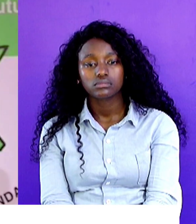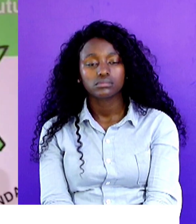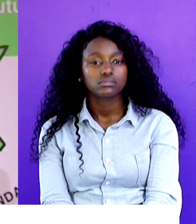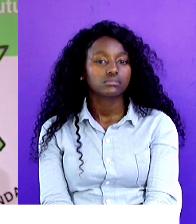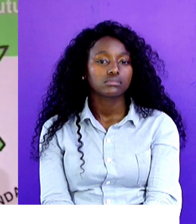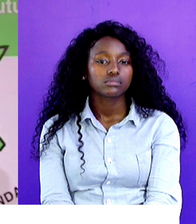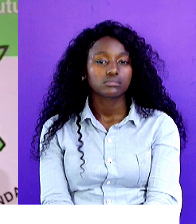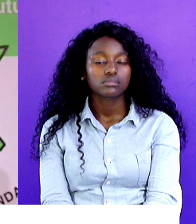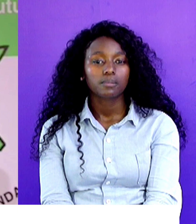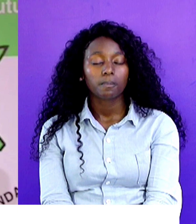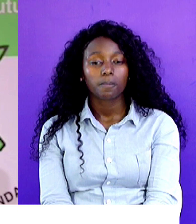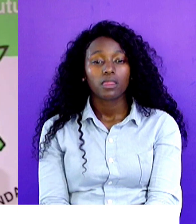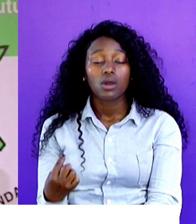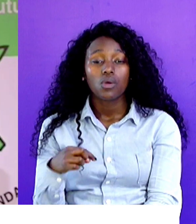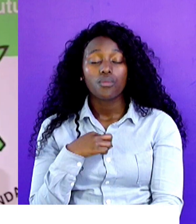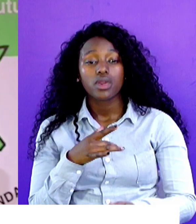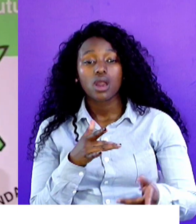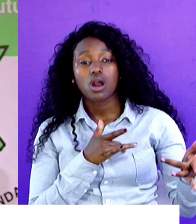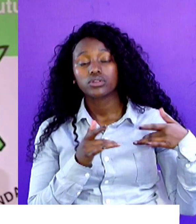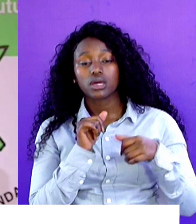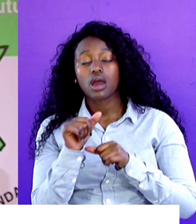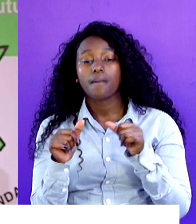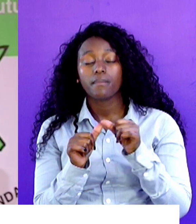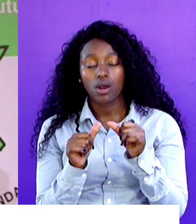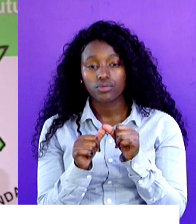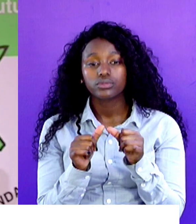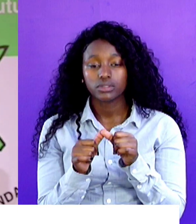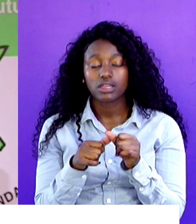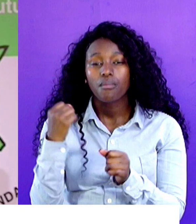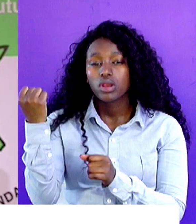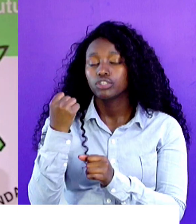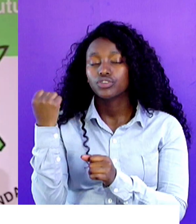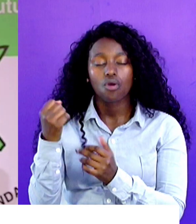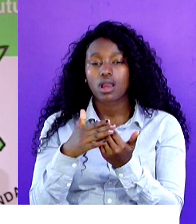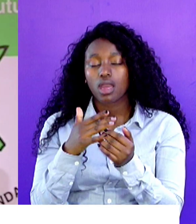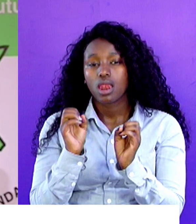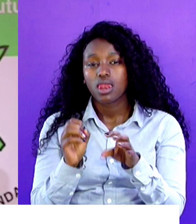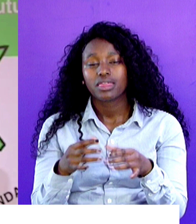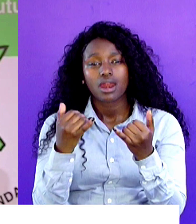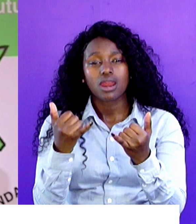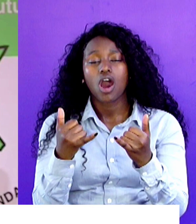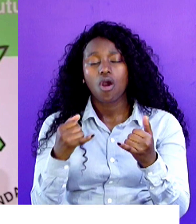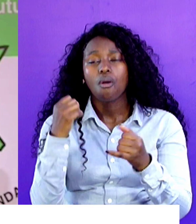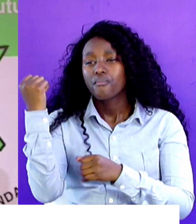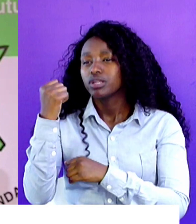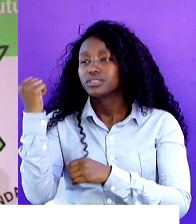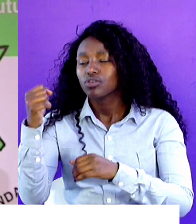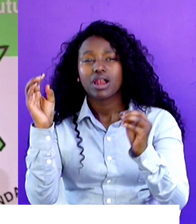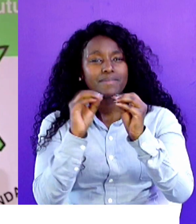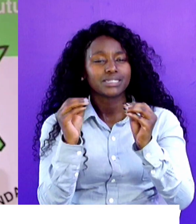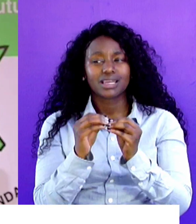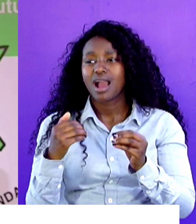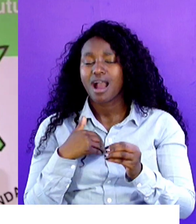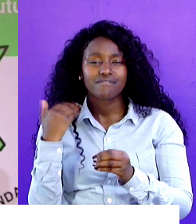We are concerned by the growing wave of political intolerance. Political rallies are being disrupted by hired goons.